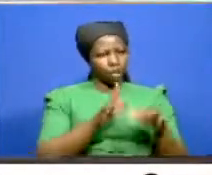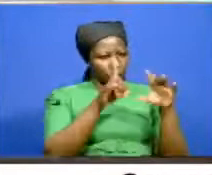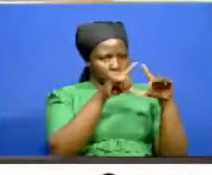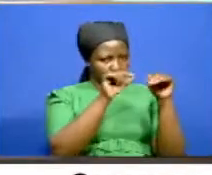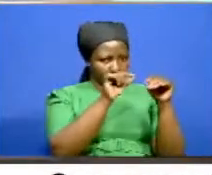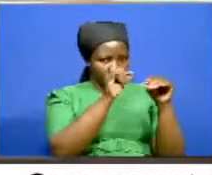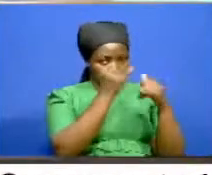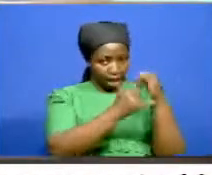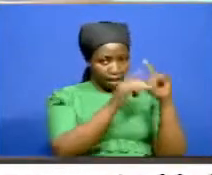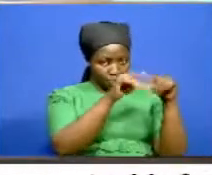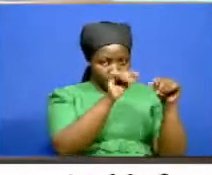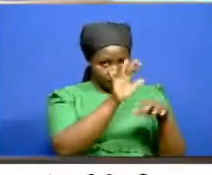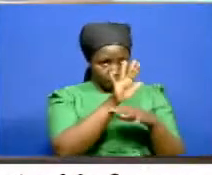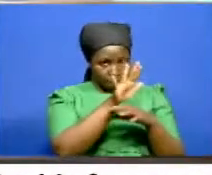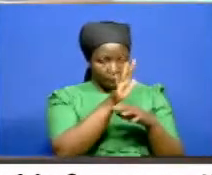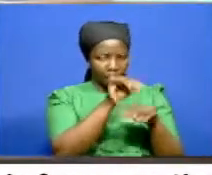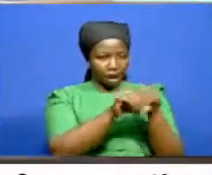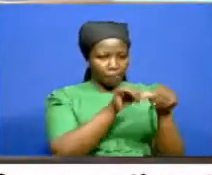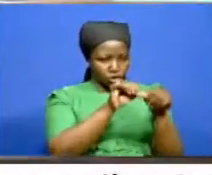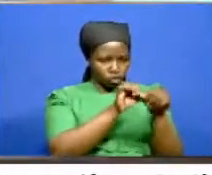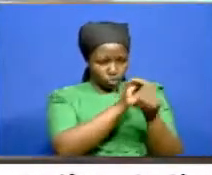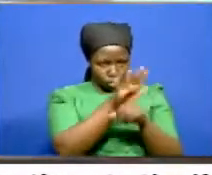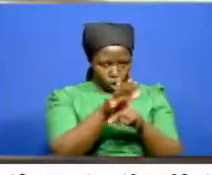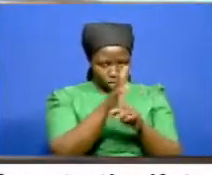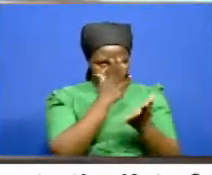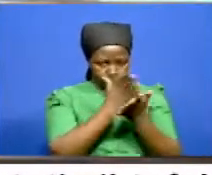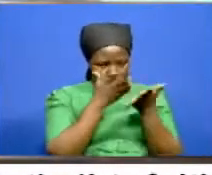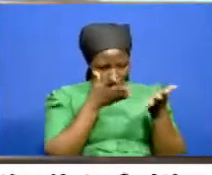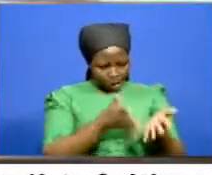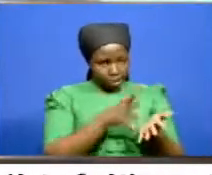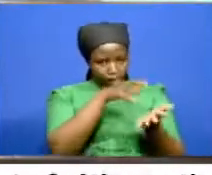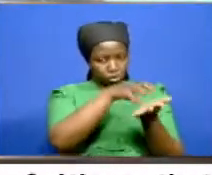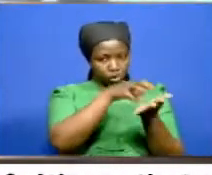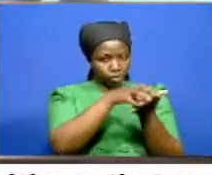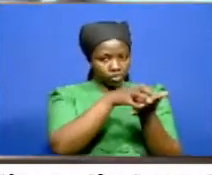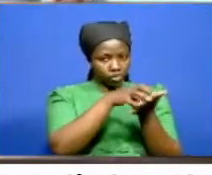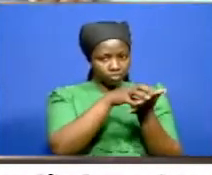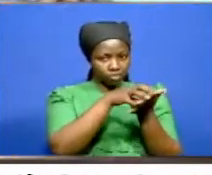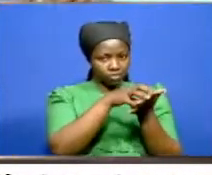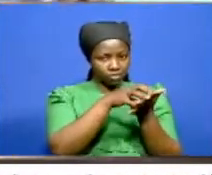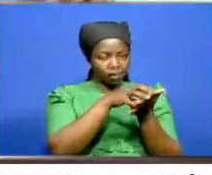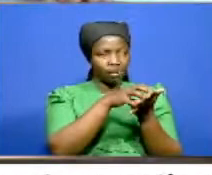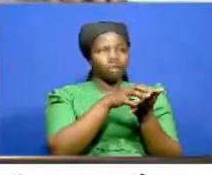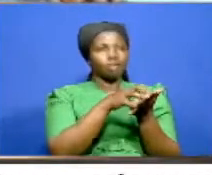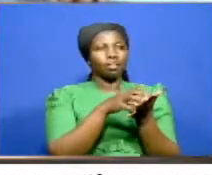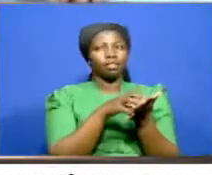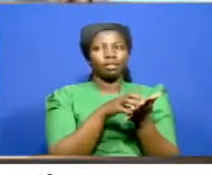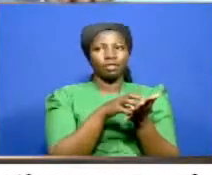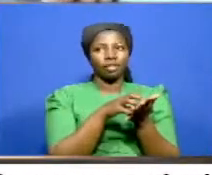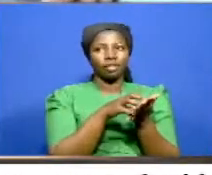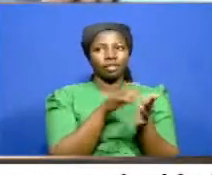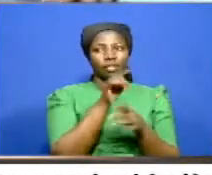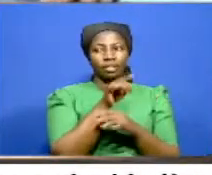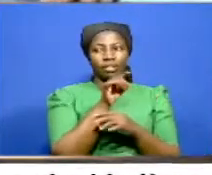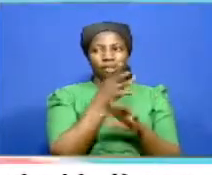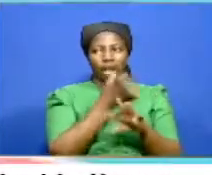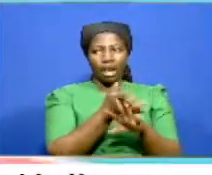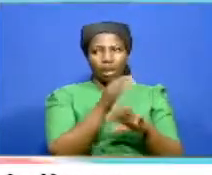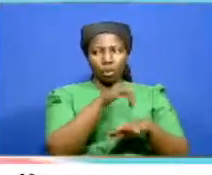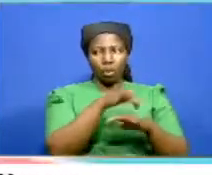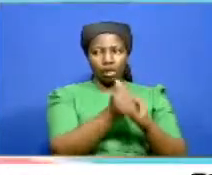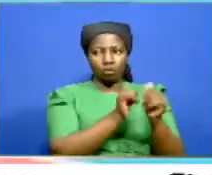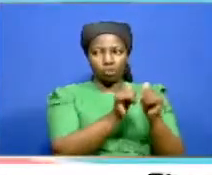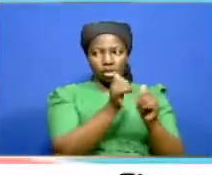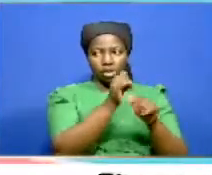of course, now that, you know, COVID-19, of course, with the current situation and whatnot, what effect has that had maybe on sporting academies such as